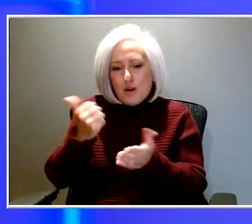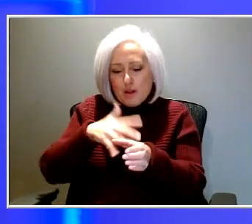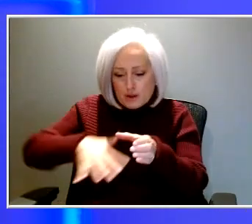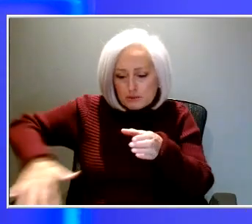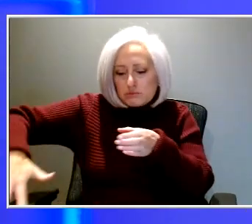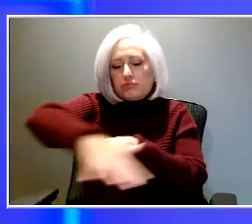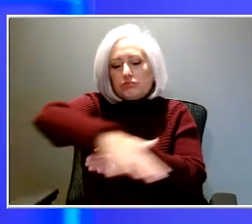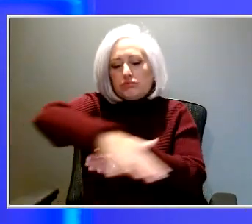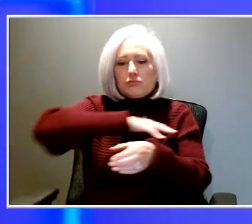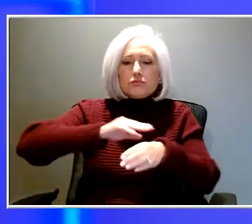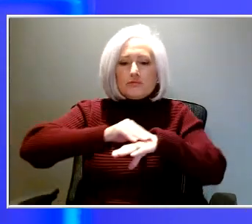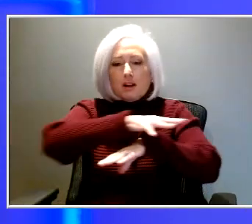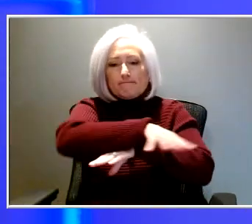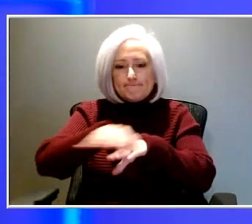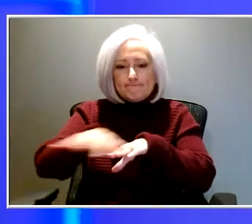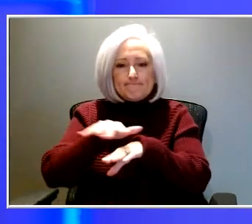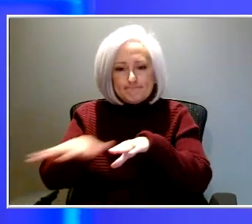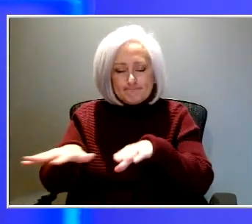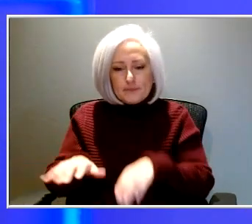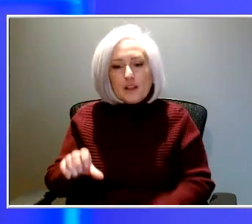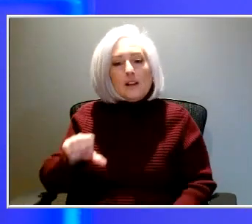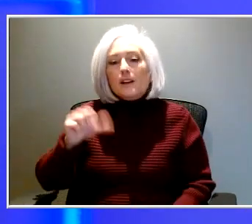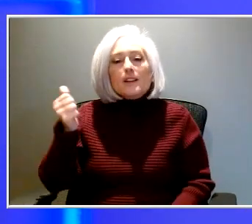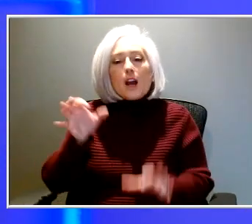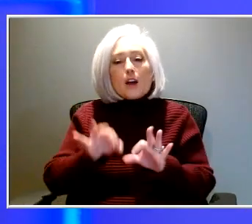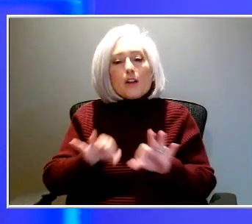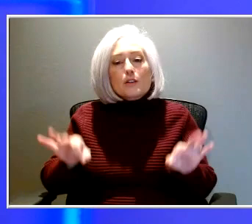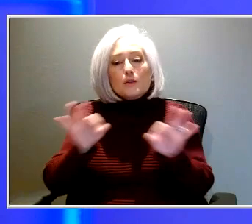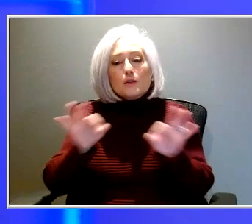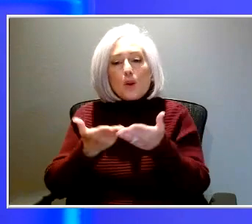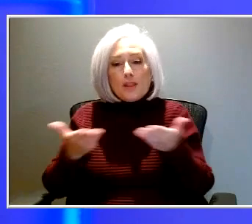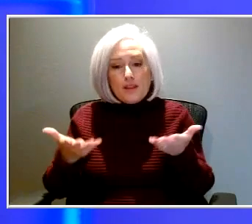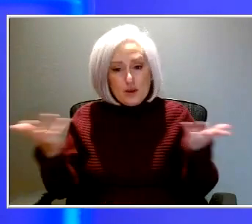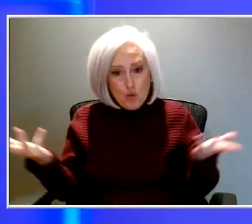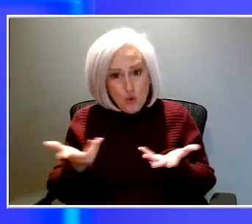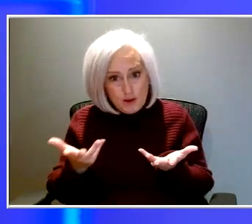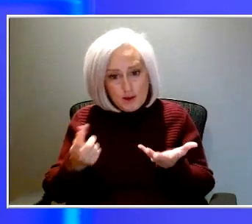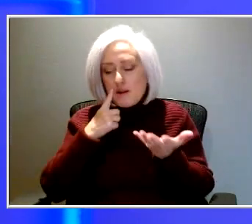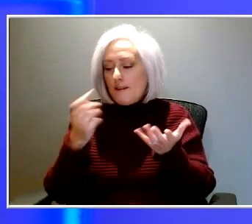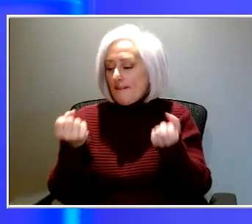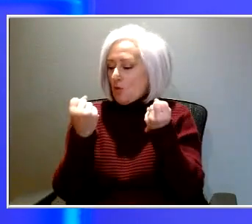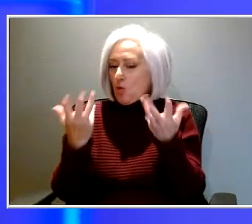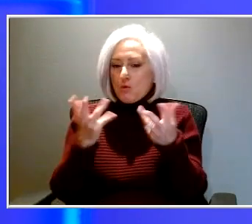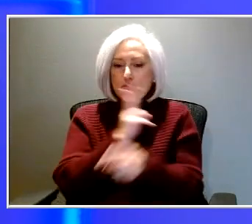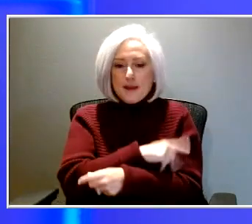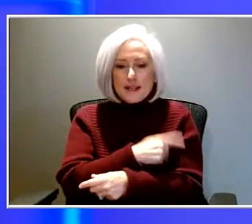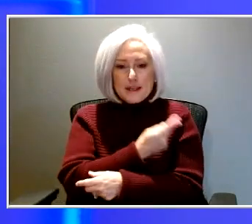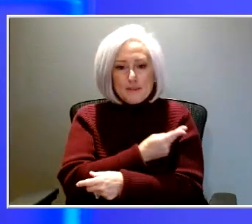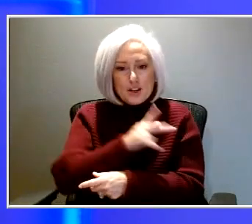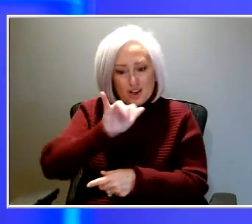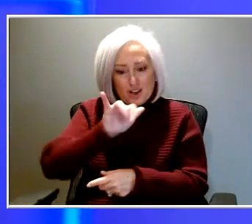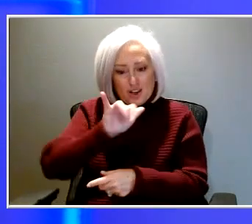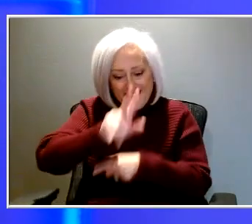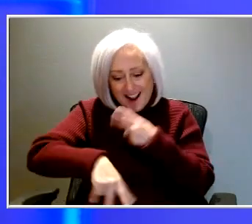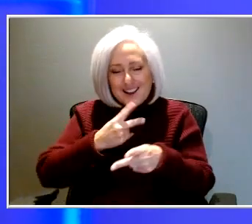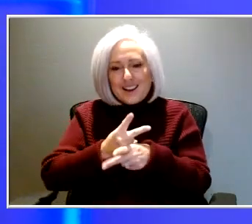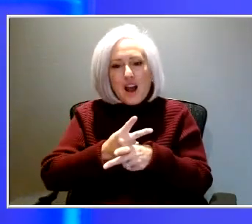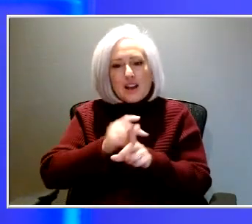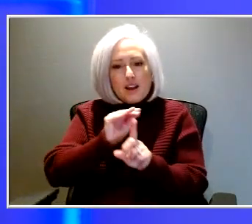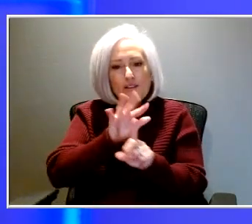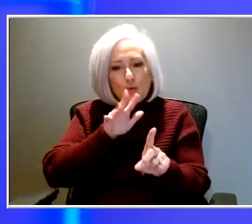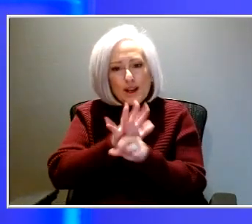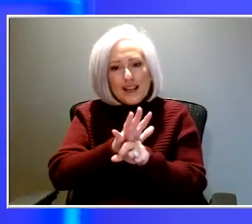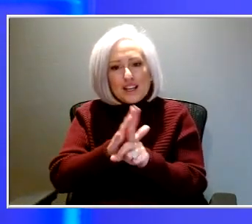important aspect of brachytherapy is that actually, for many patients, this is a type of radiation that will give us the